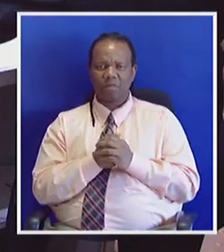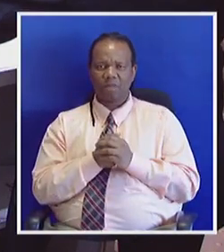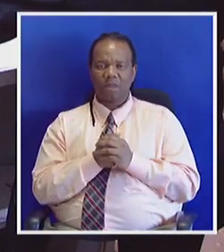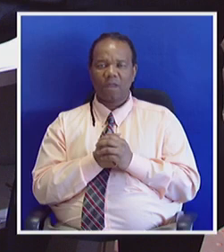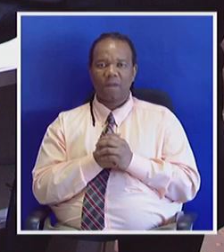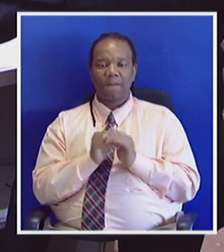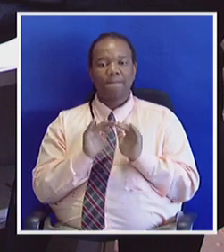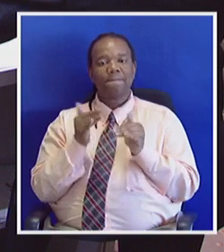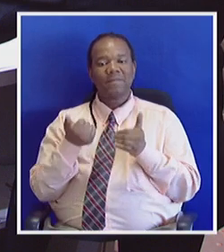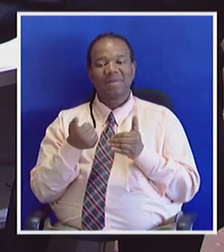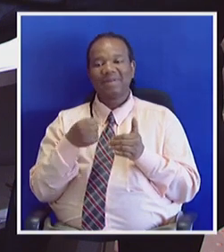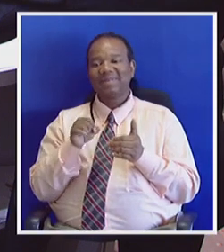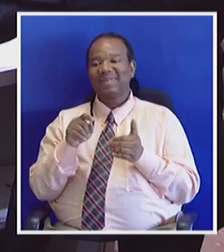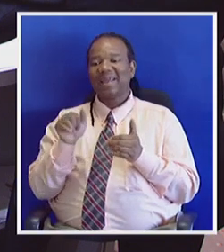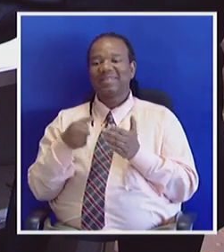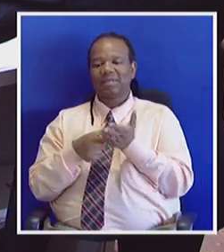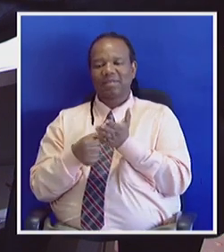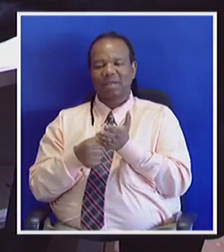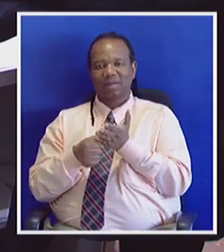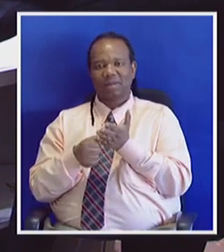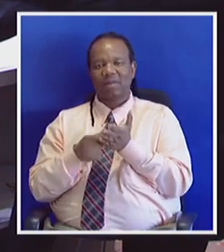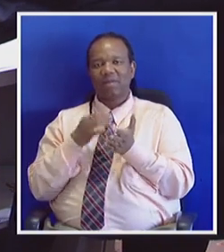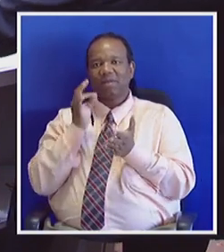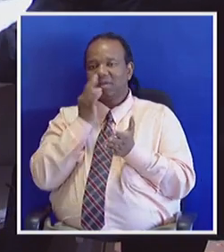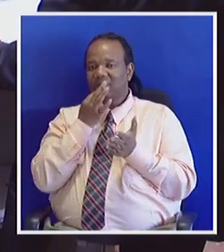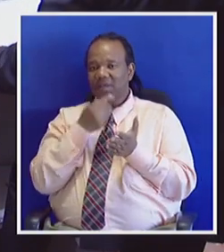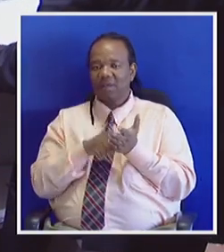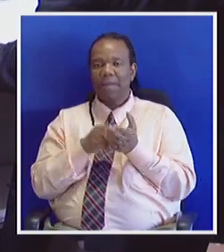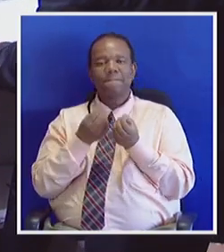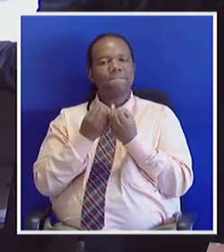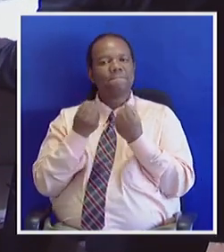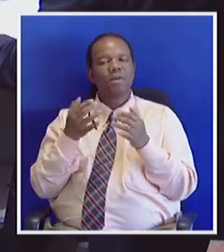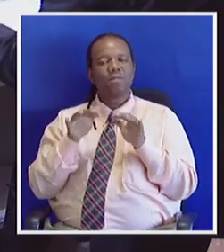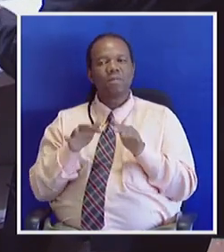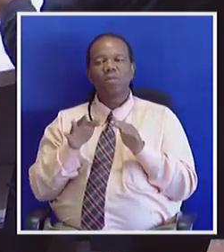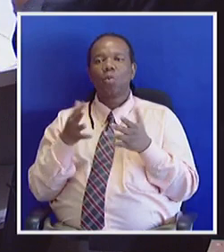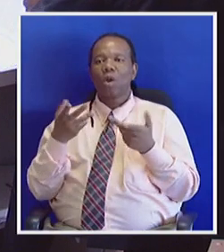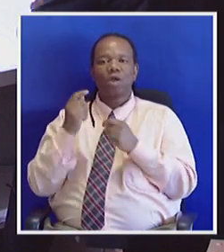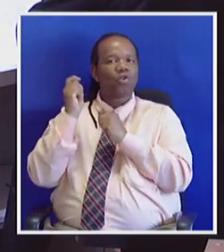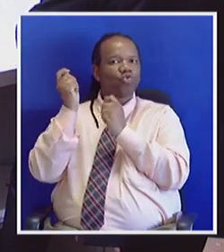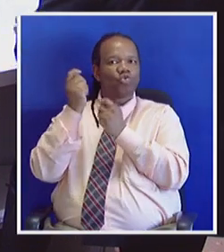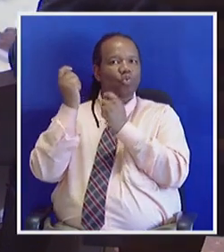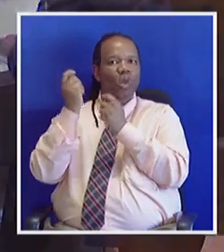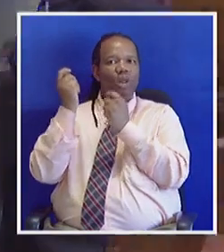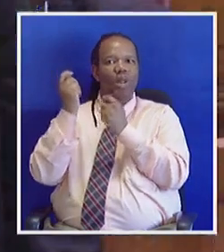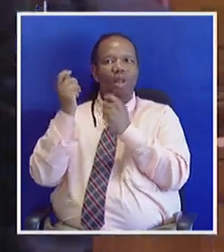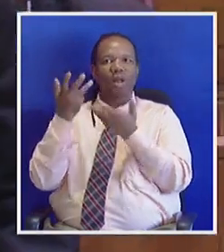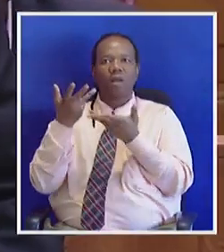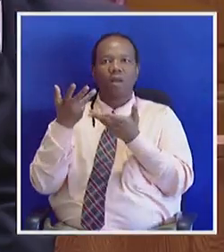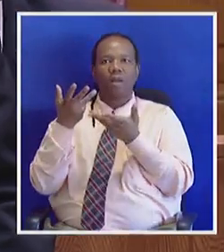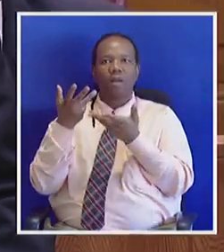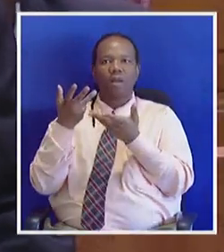But recent figures by the State South Africa indicate that many people, particularly in rural areas, female-headed